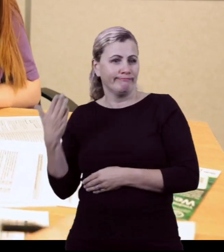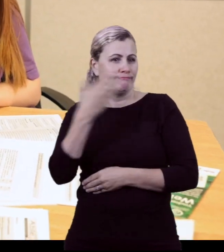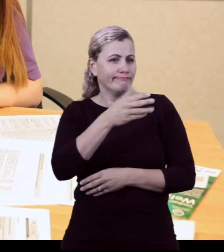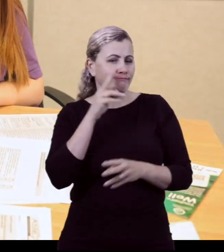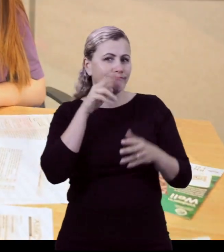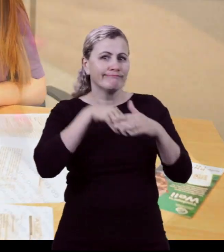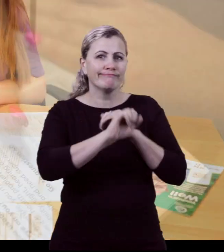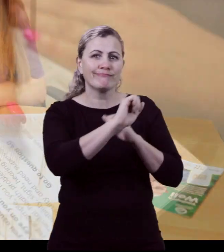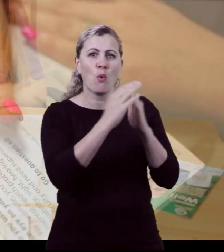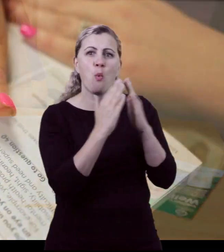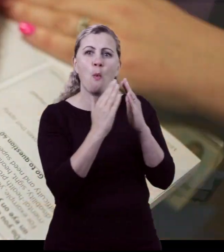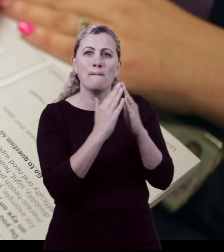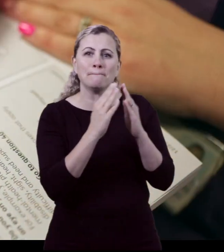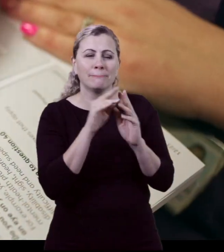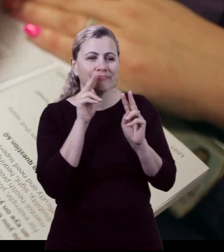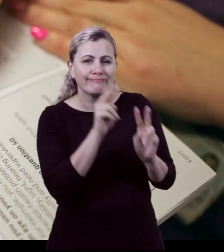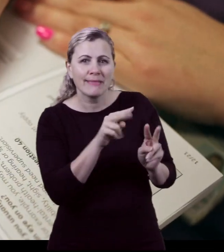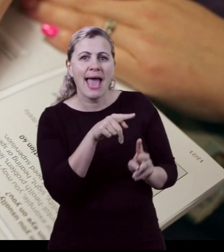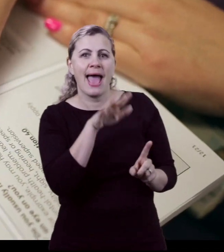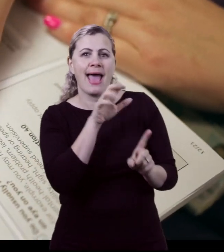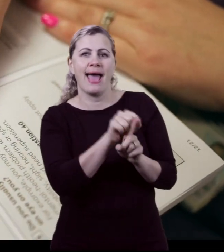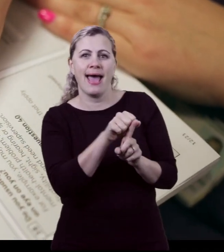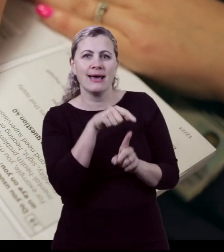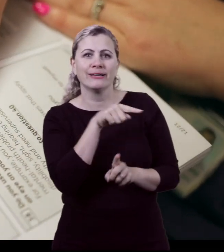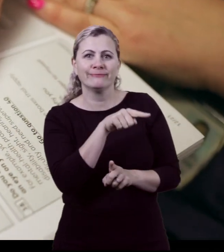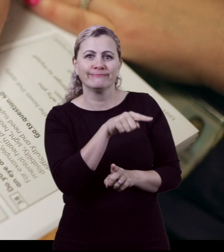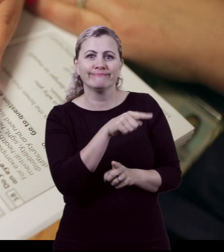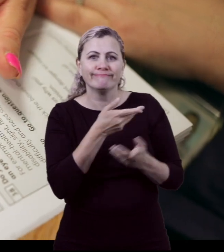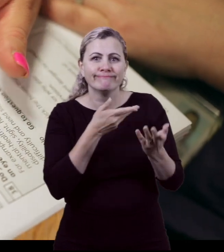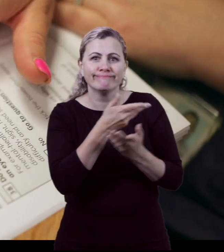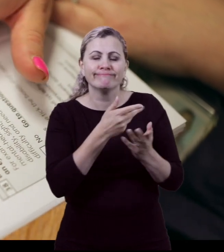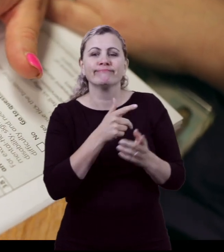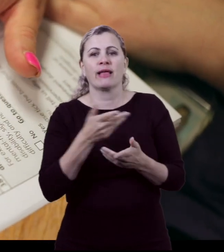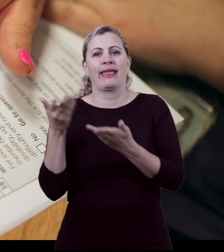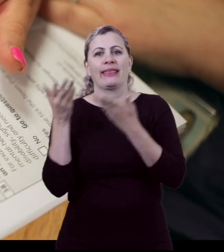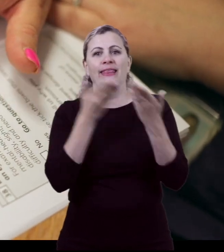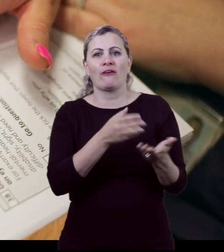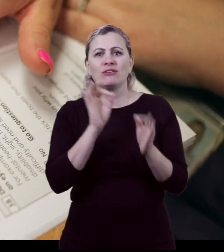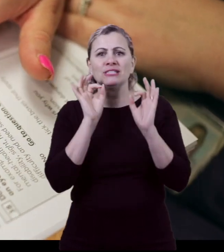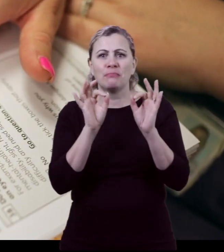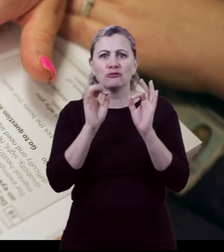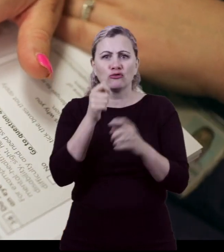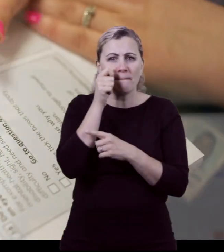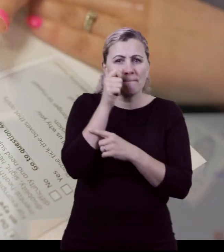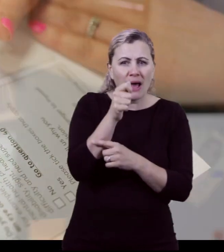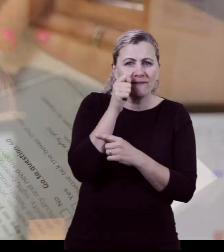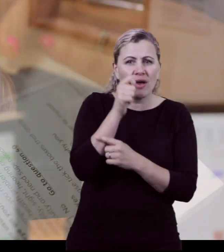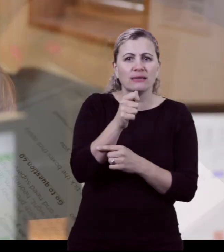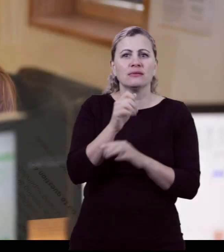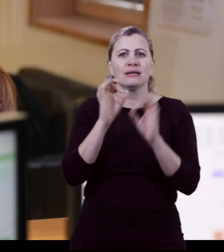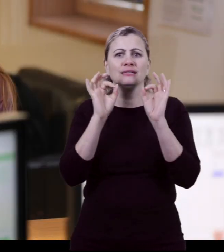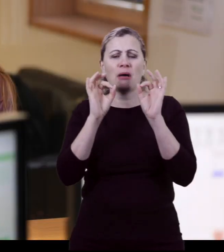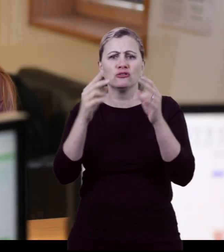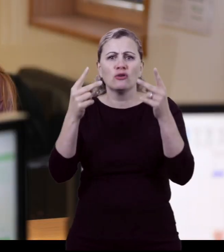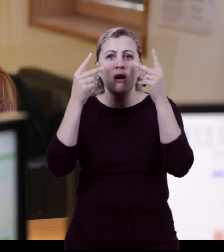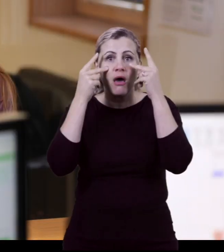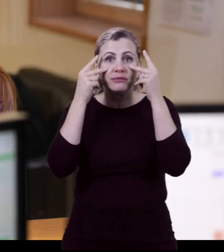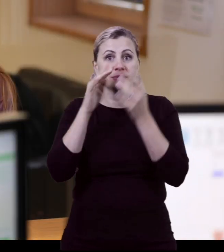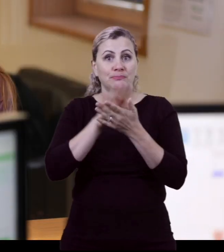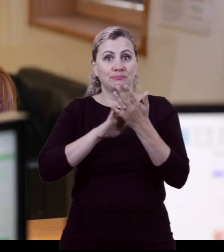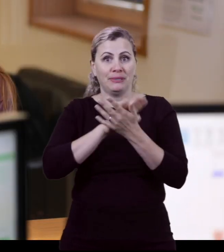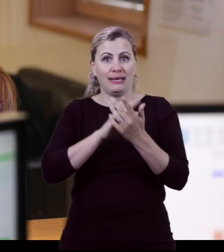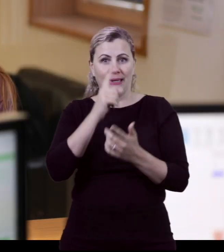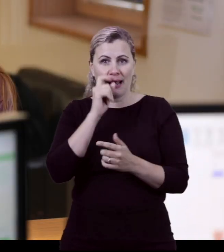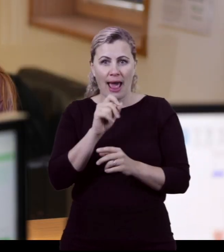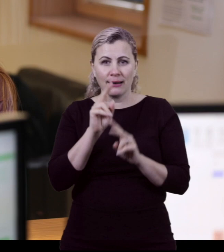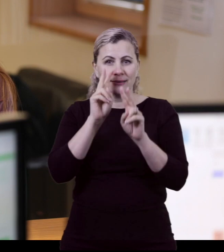specialised magnifiers and specialised glasses to enable the client to watch TV, read small print on letters for mail and